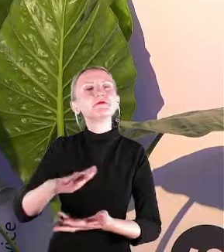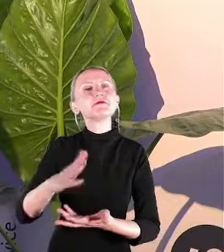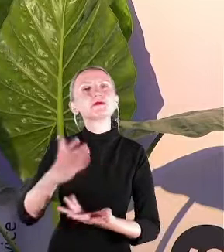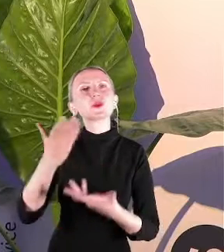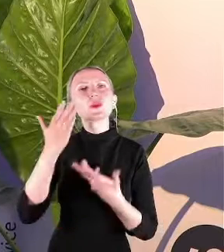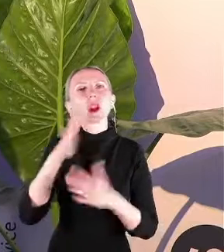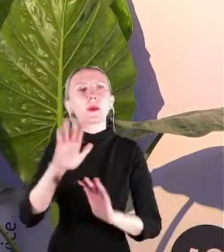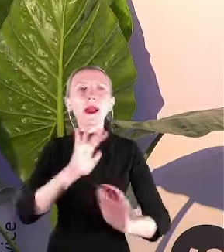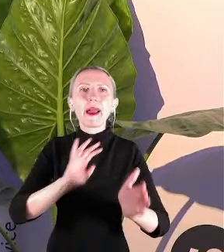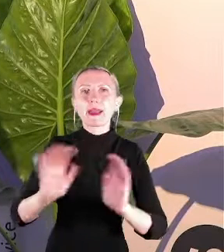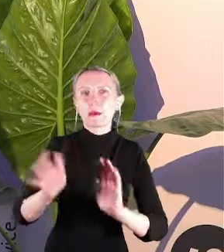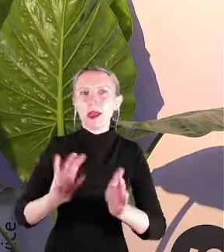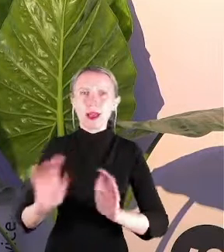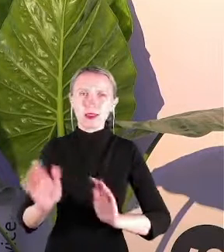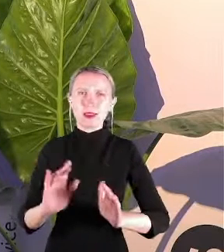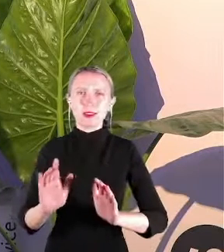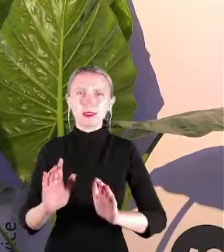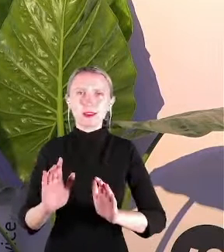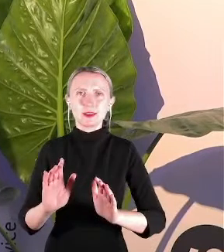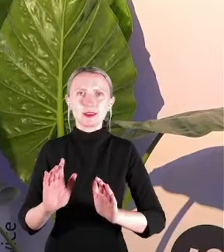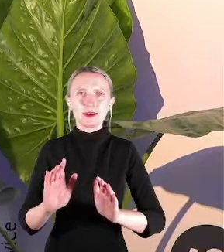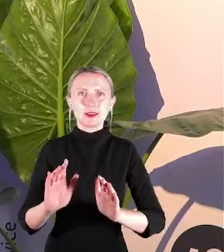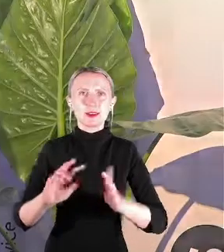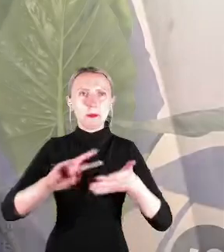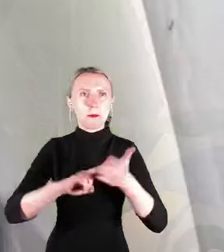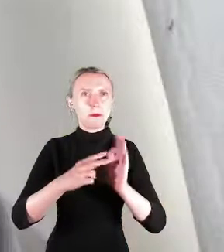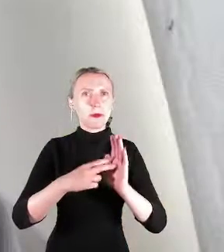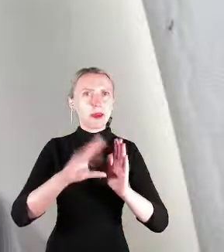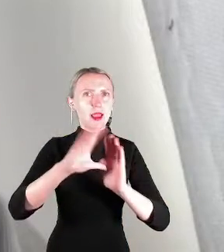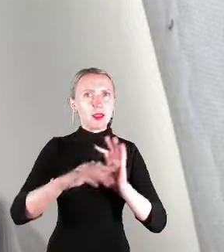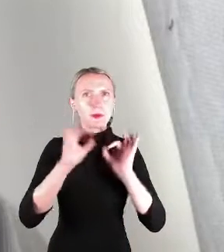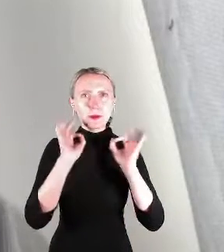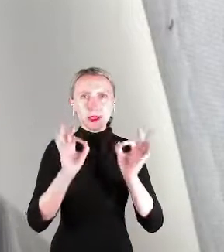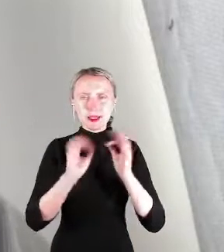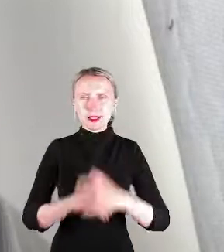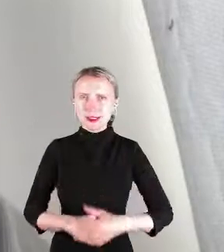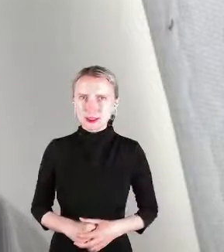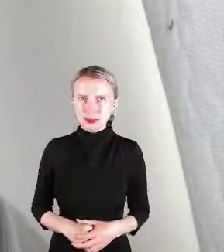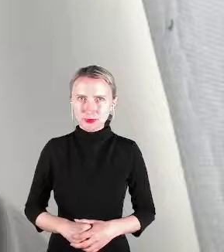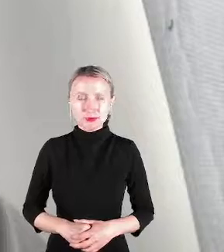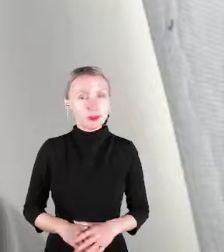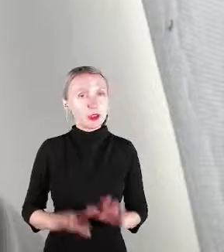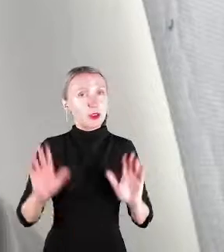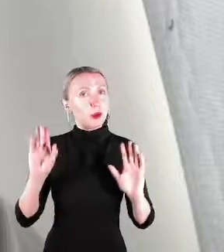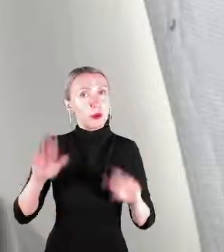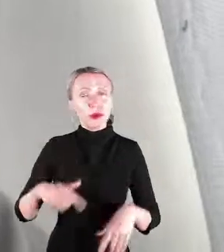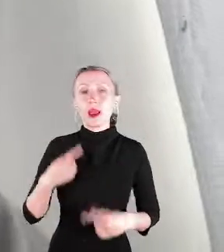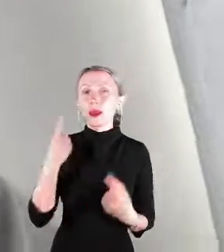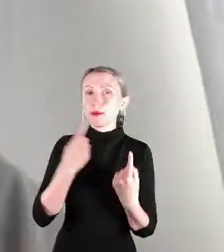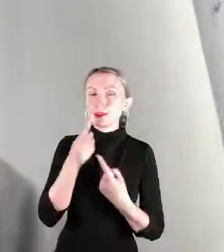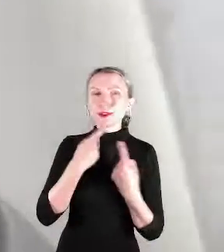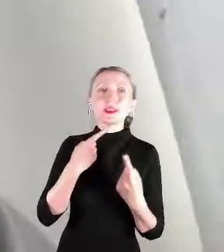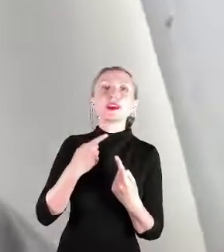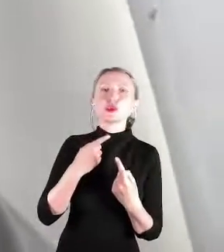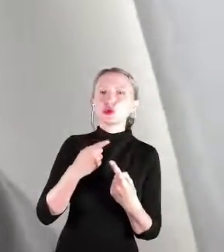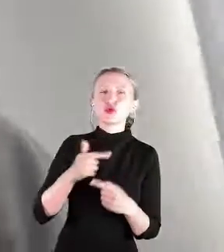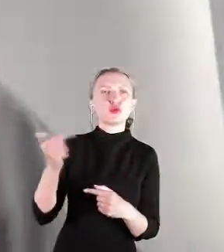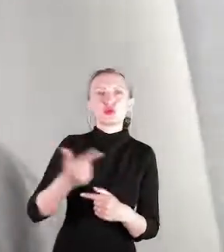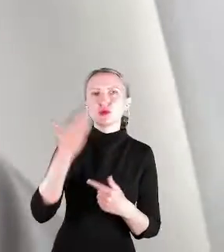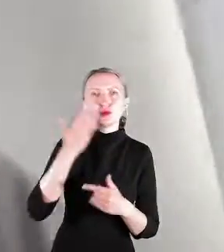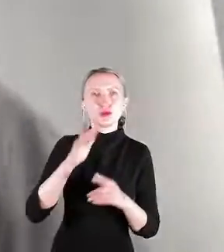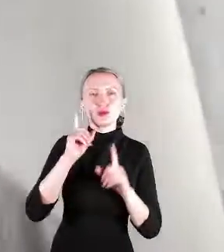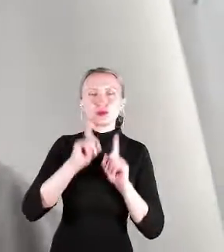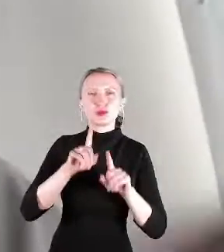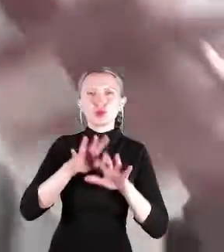urban planning? I think it will be needed quite many books, but because, as I said,